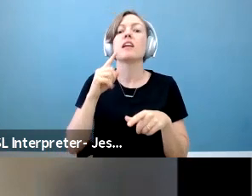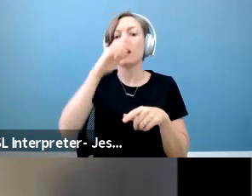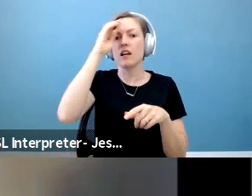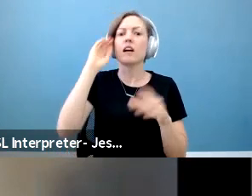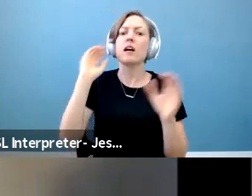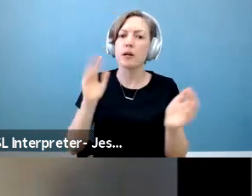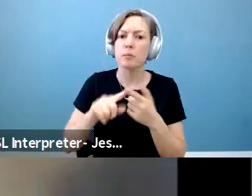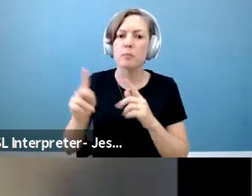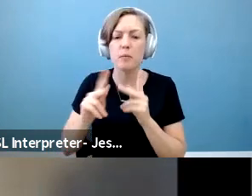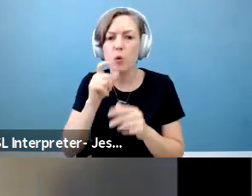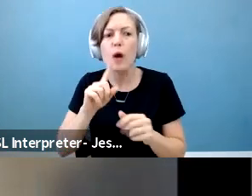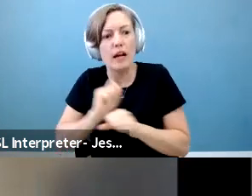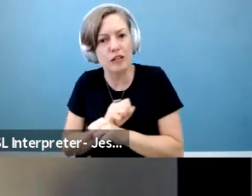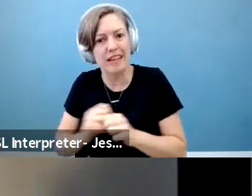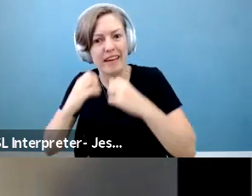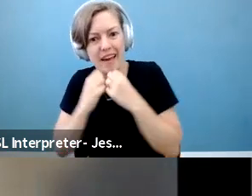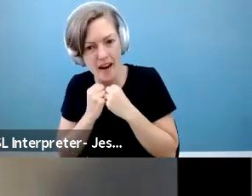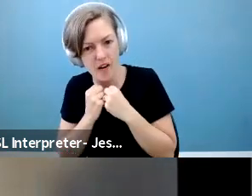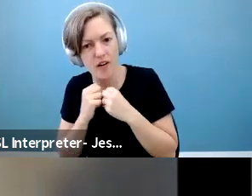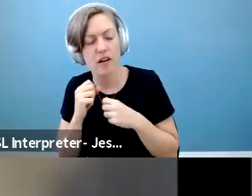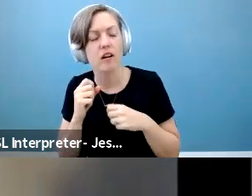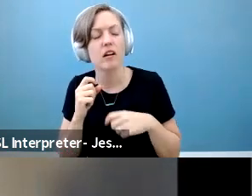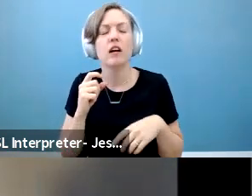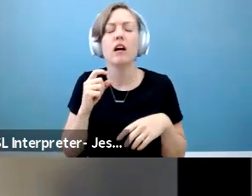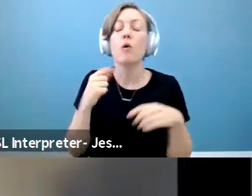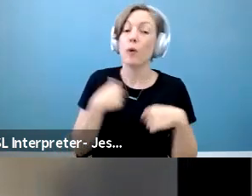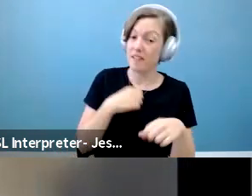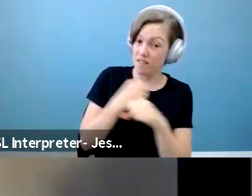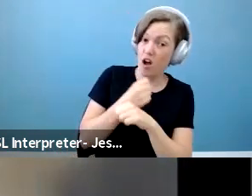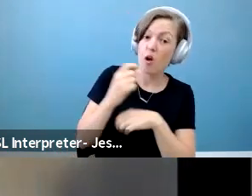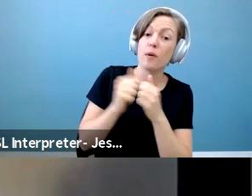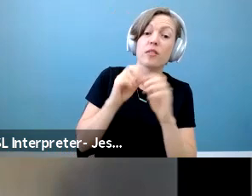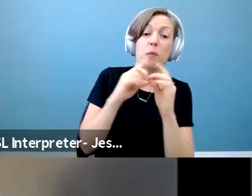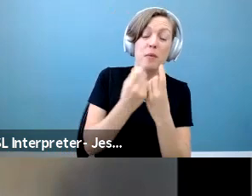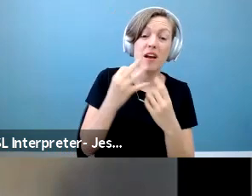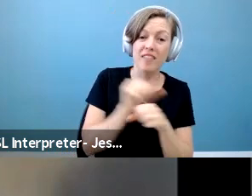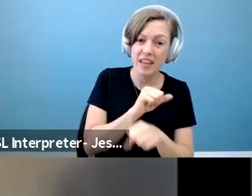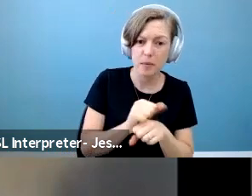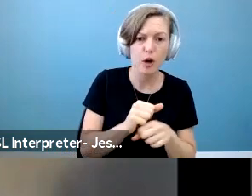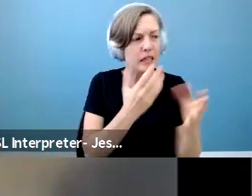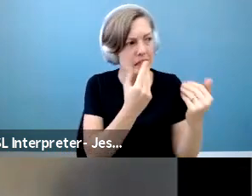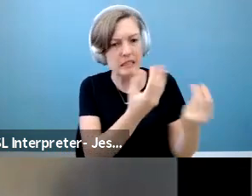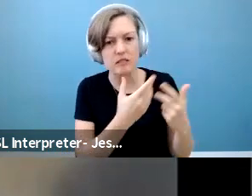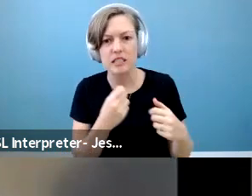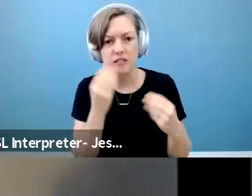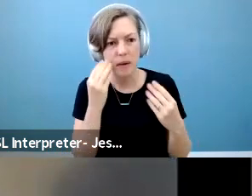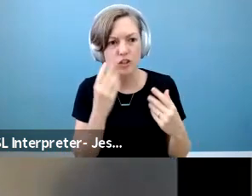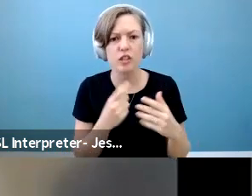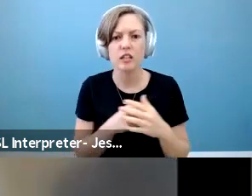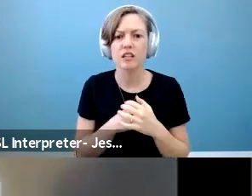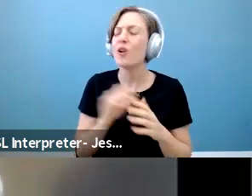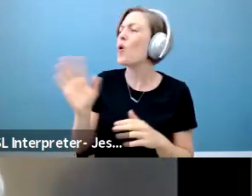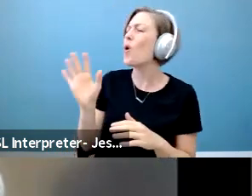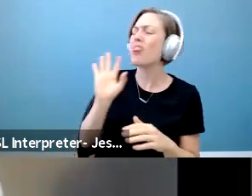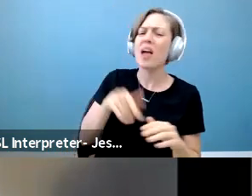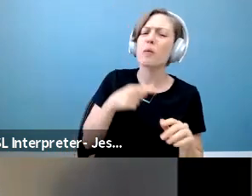what we're seeing. And then we fought with the Department of Labor about giving us better information when they said that that's a point in time. That's not the